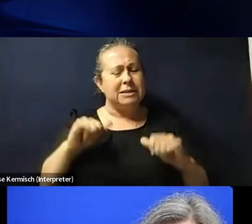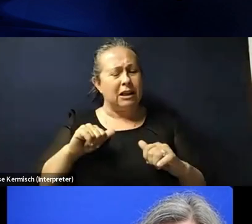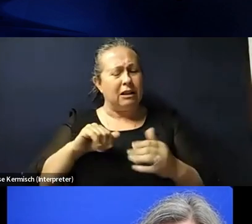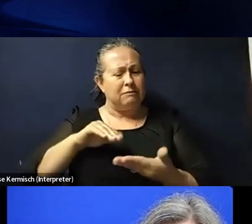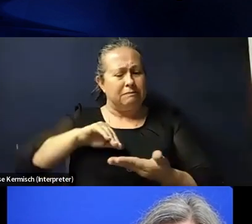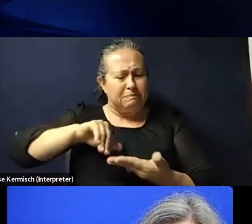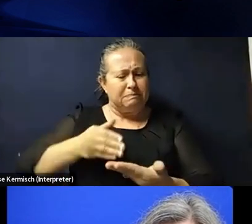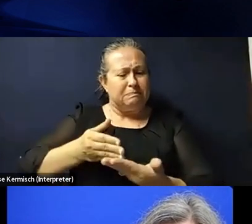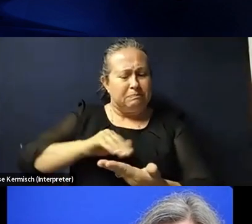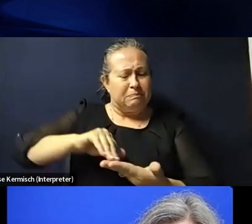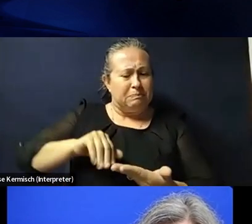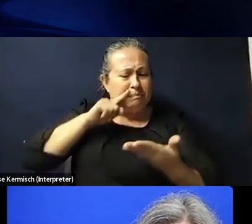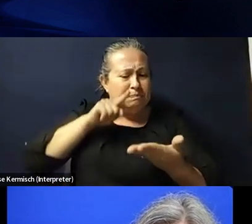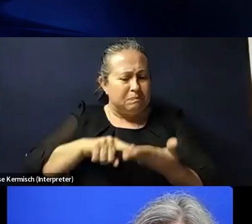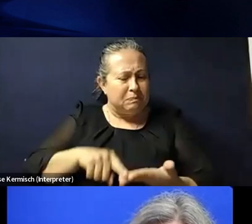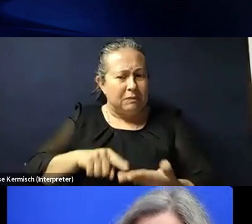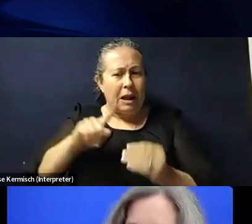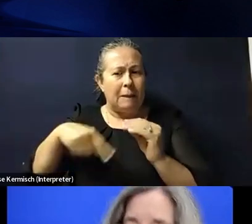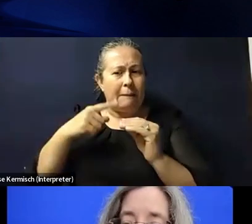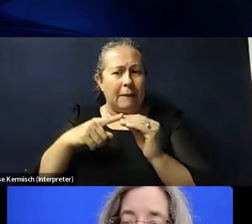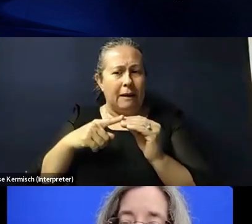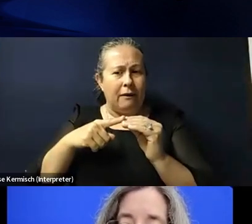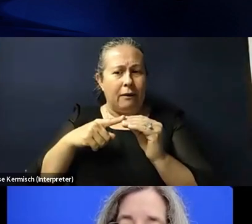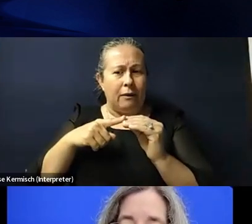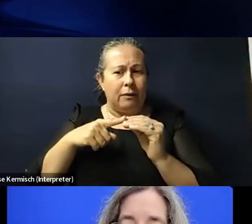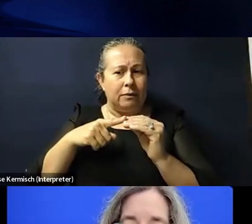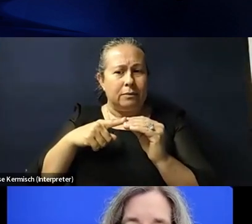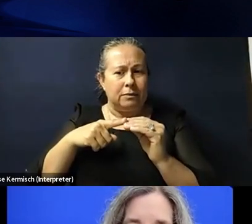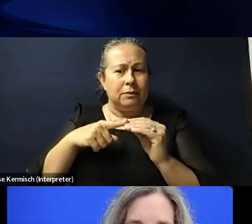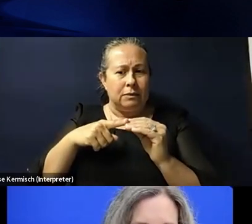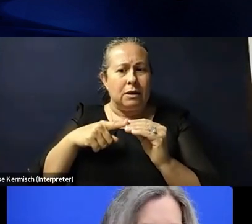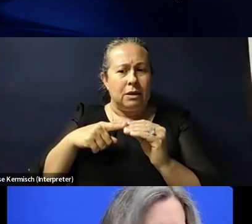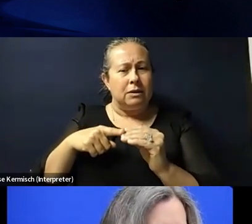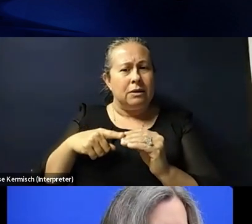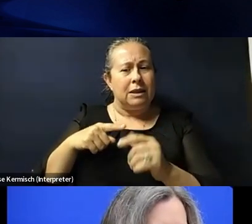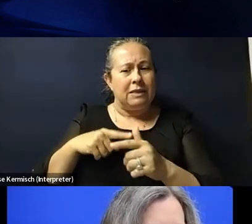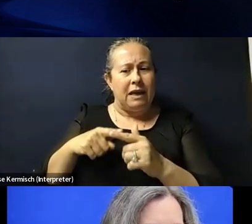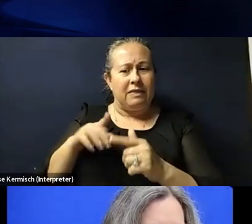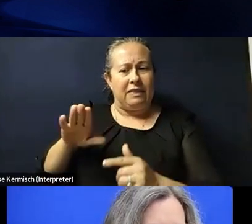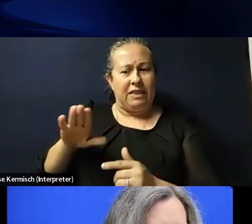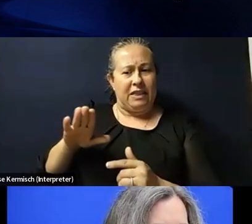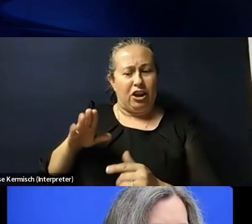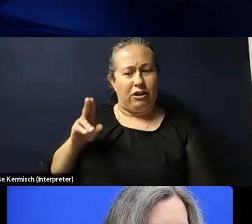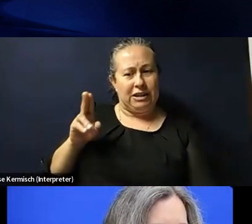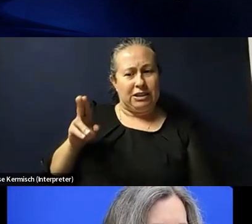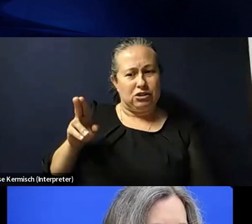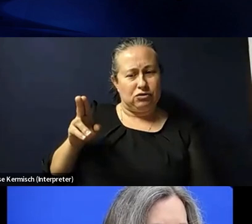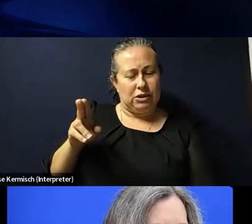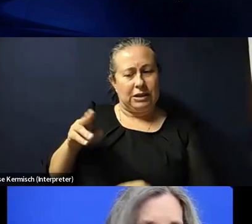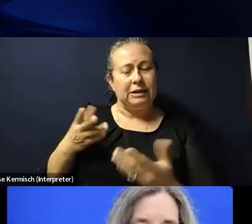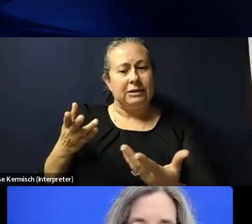how prevalent negative eugenics was, if at all, within the history beyond, first